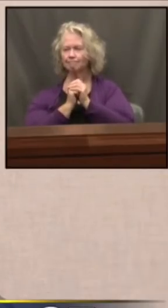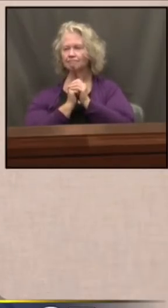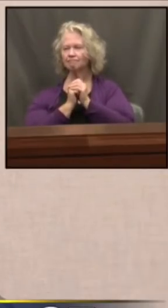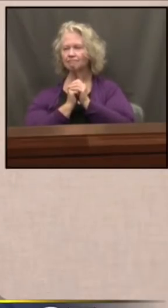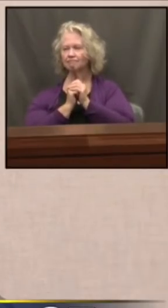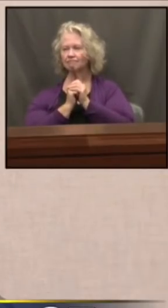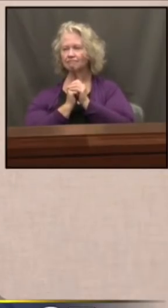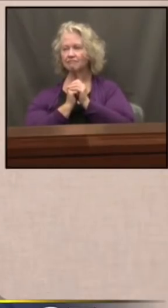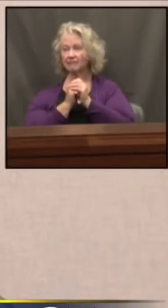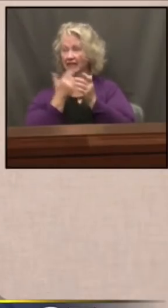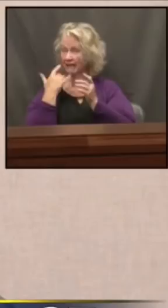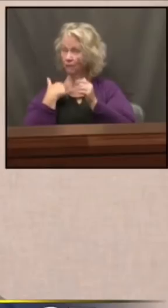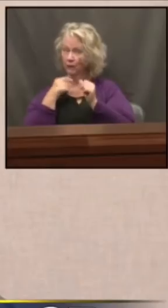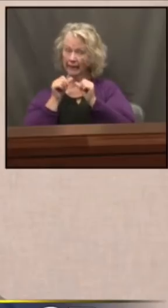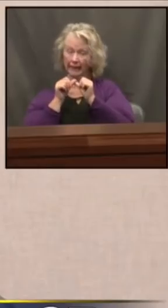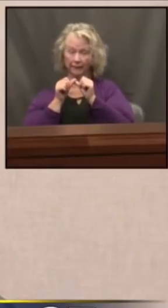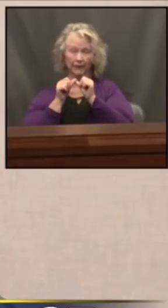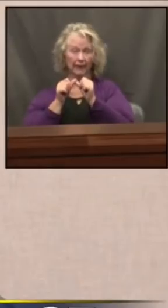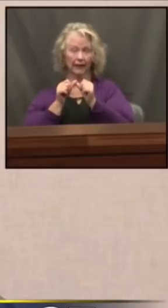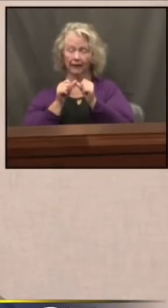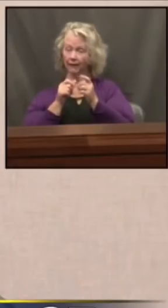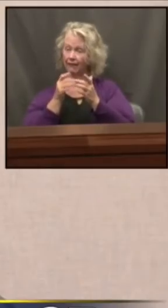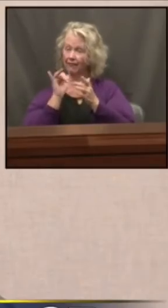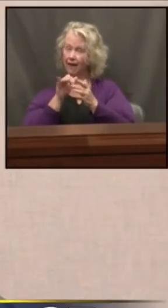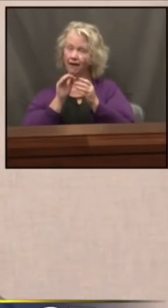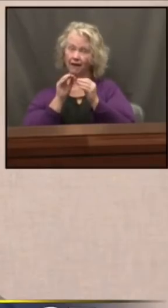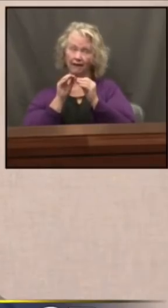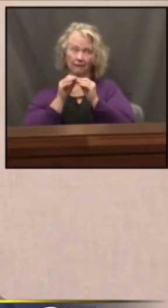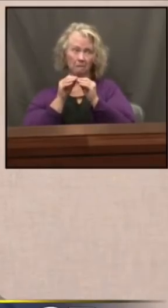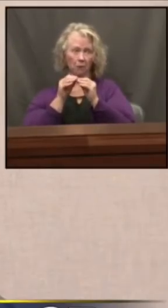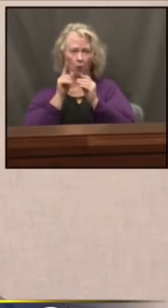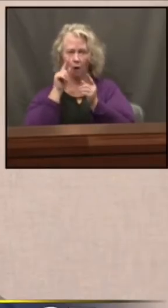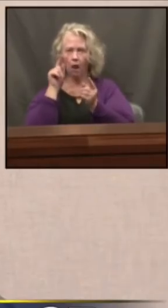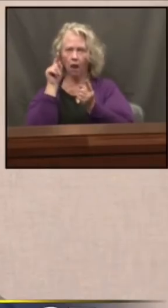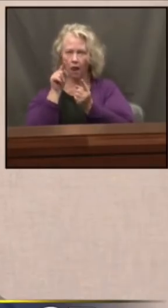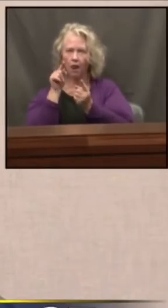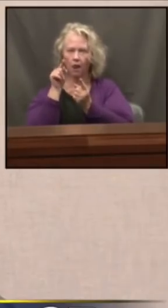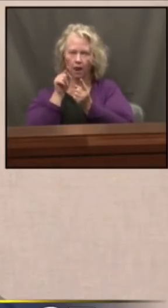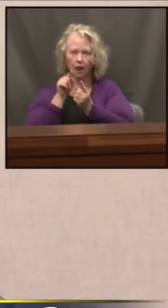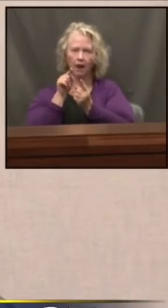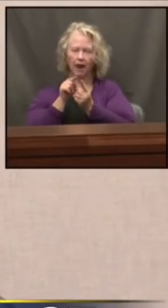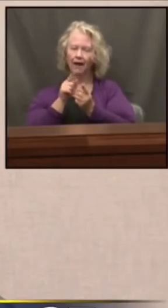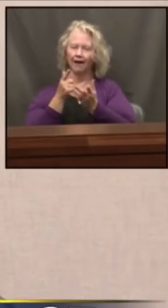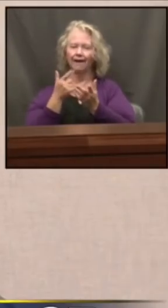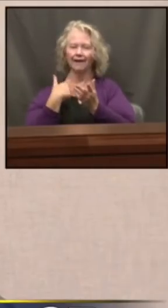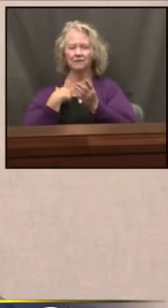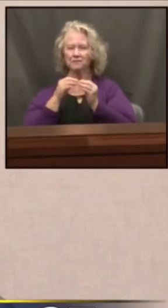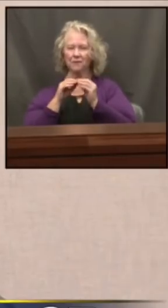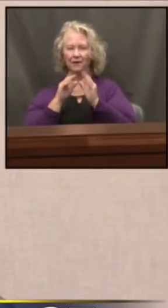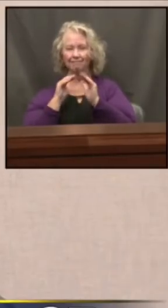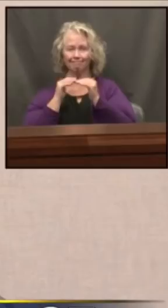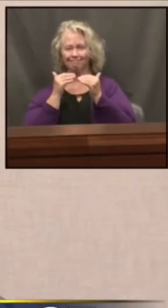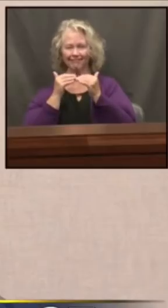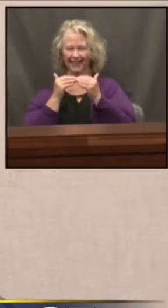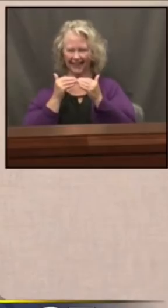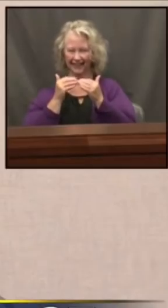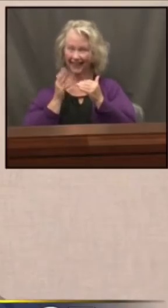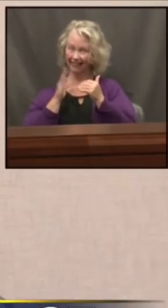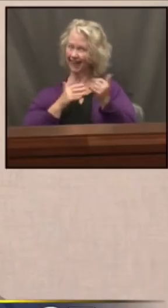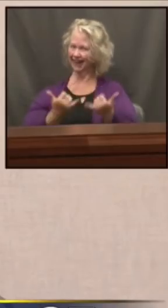that if we continue doing those things, the numbers will go even lower, and so that we can be even more happy than where we are at this